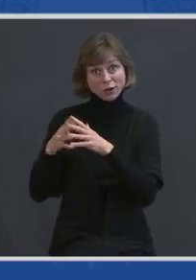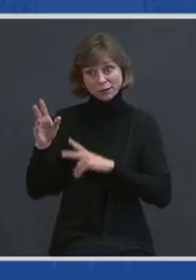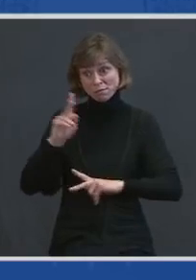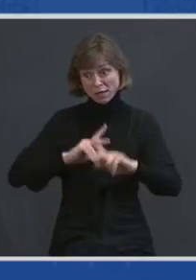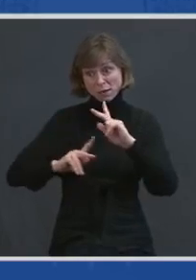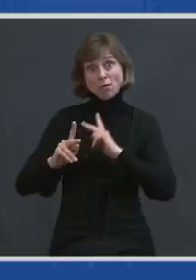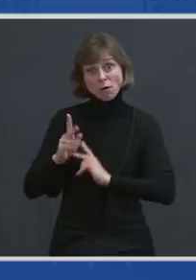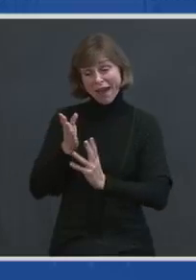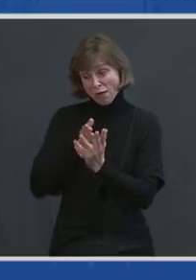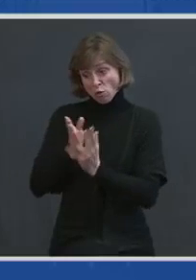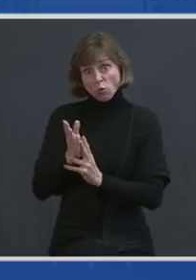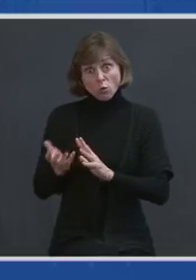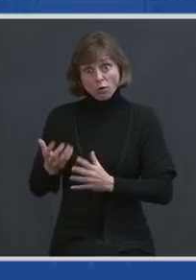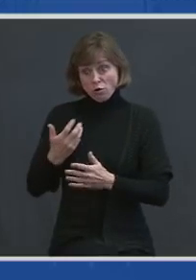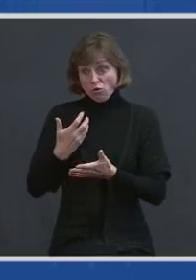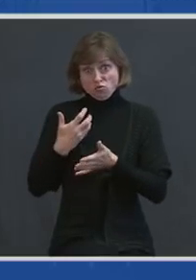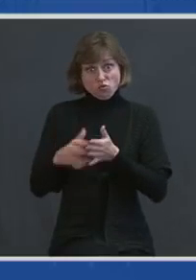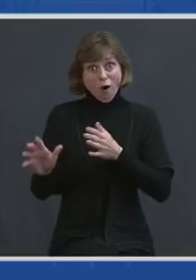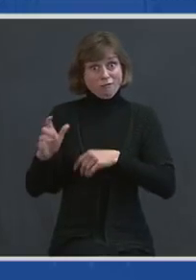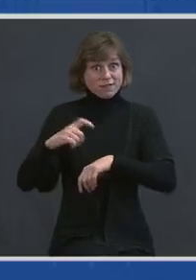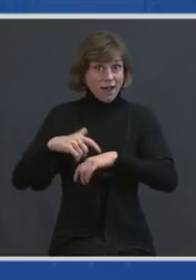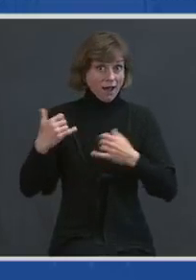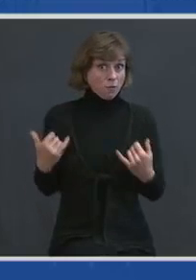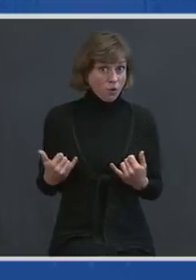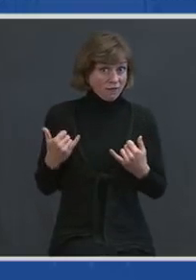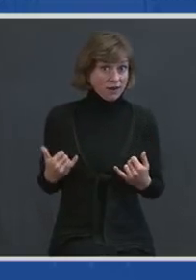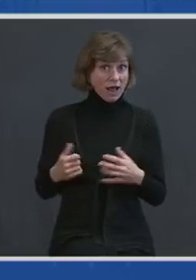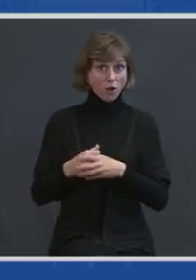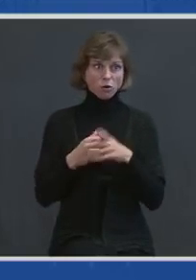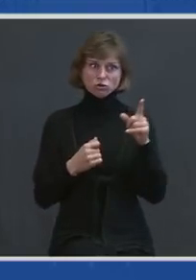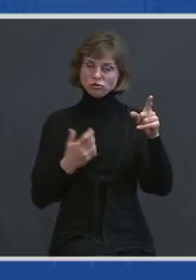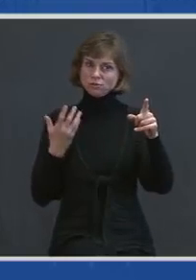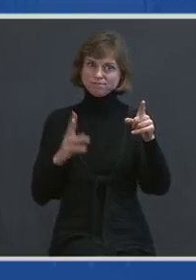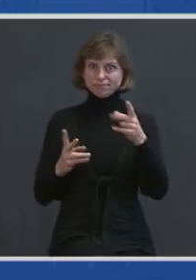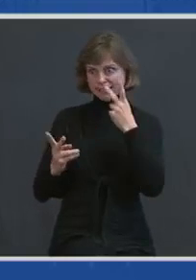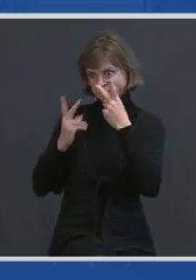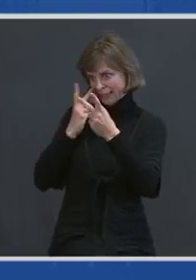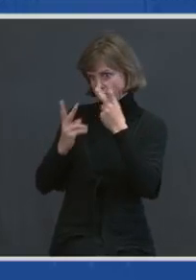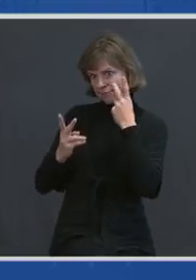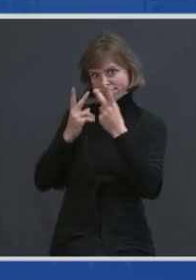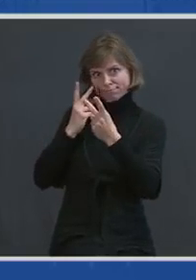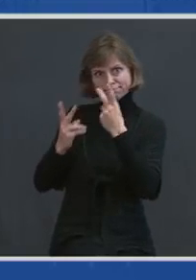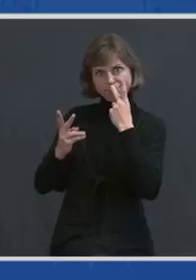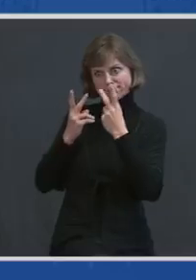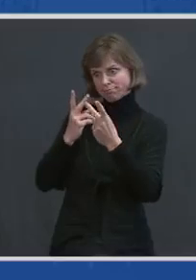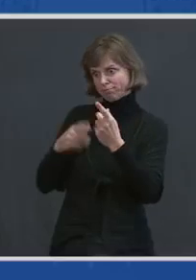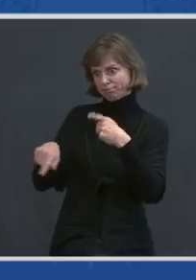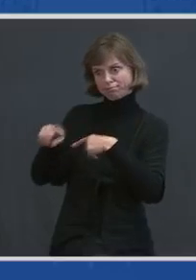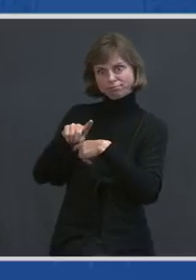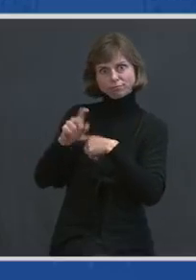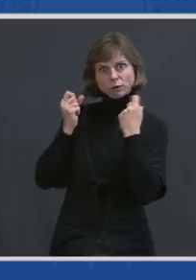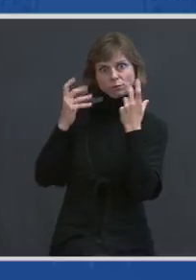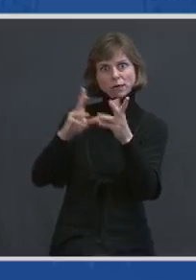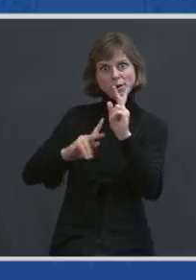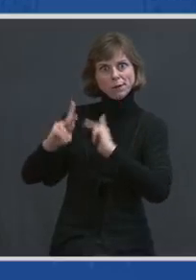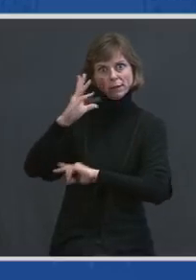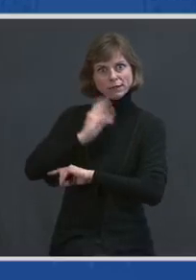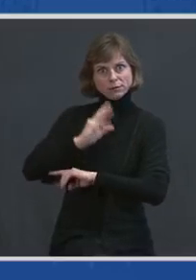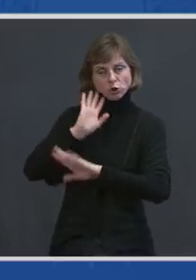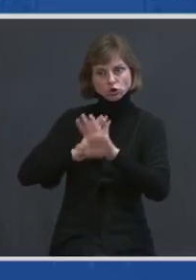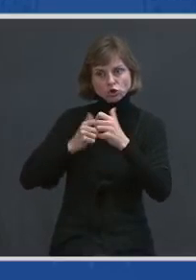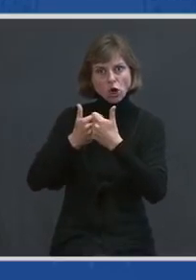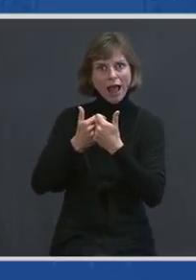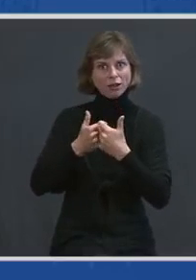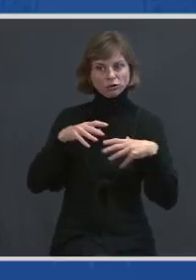very rough time. And she has seen the effects firsthand of the challenges and the pain and the suffering